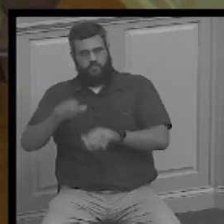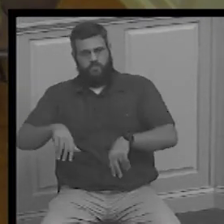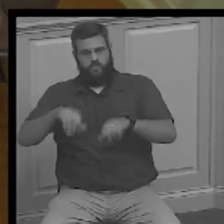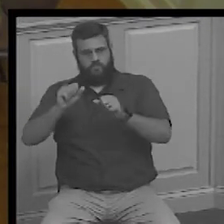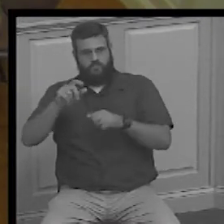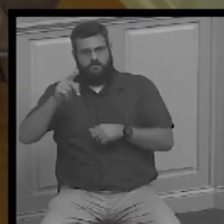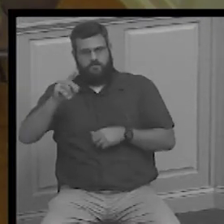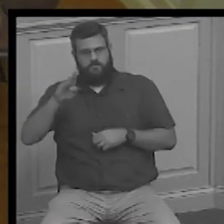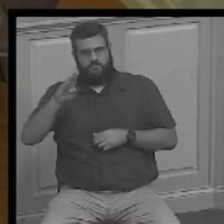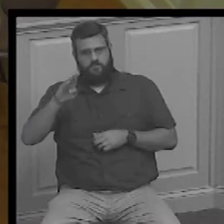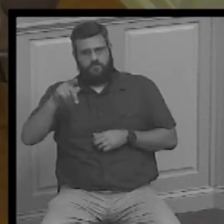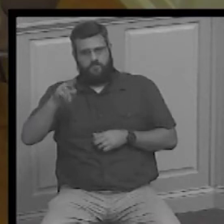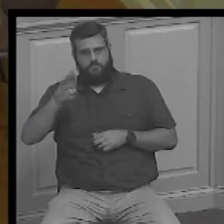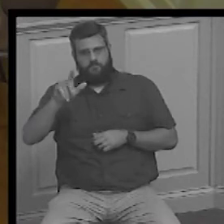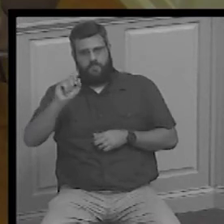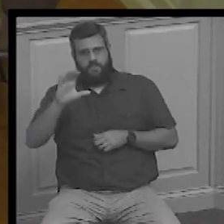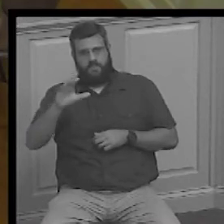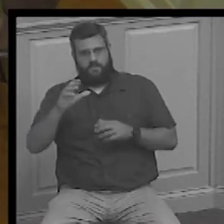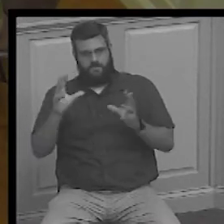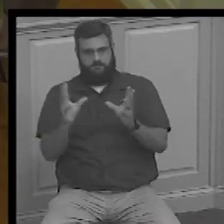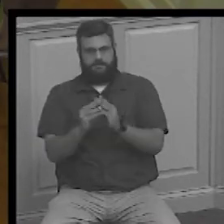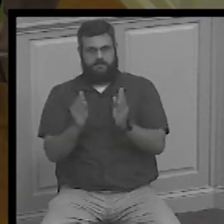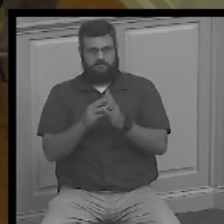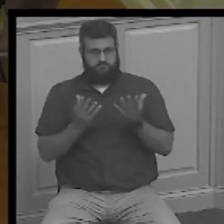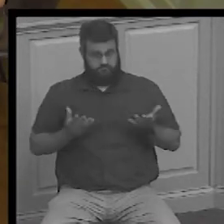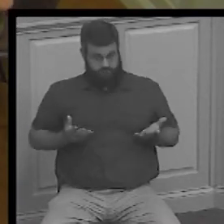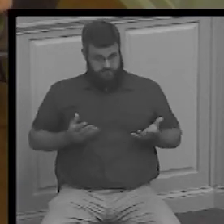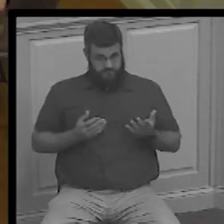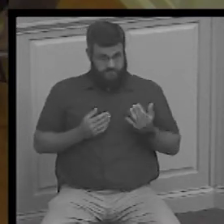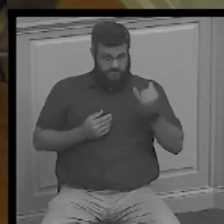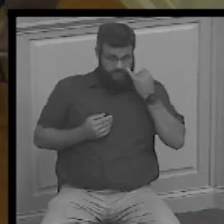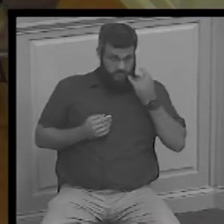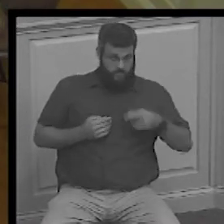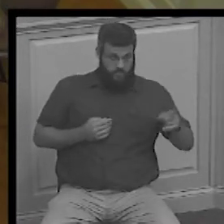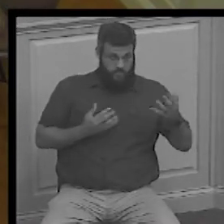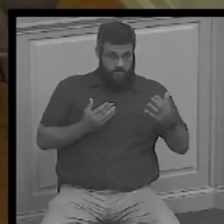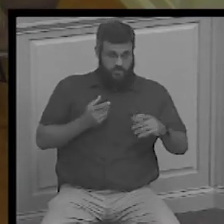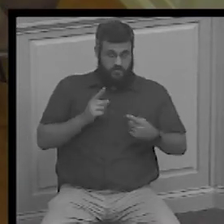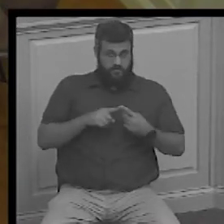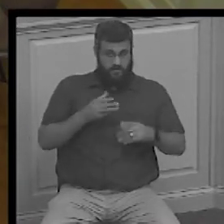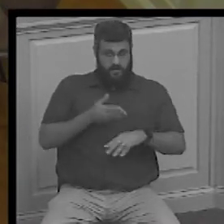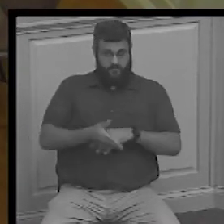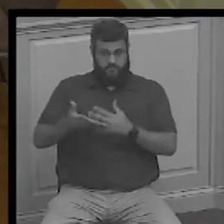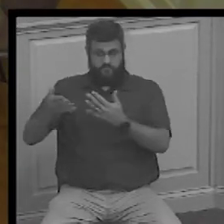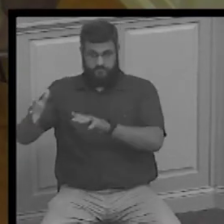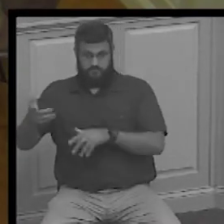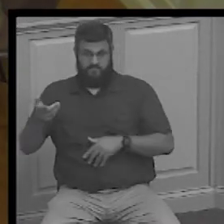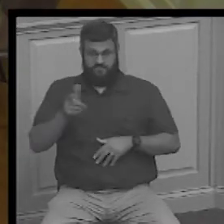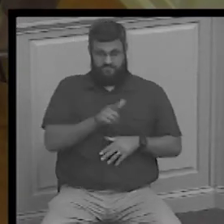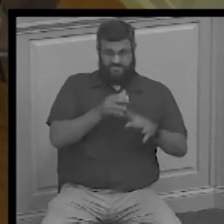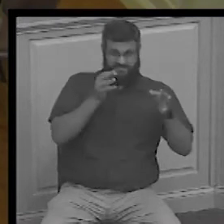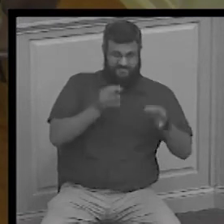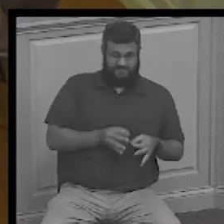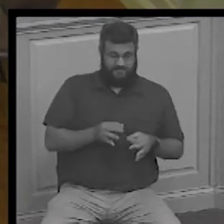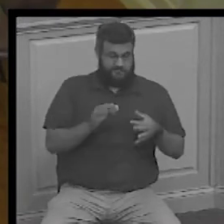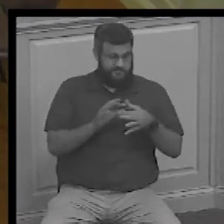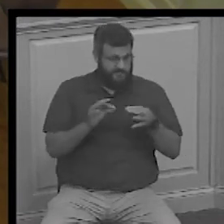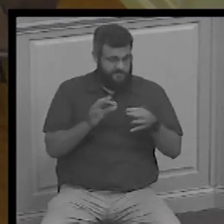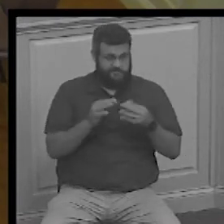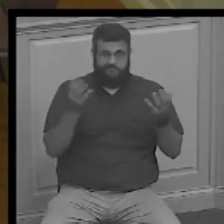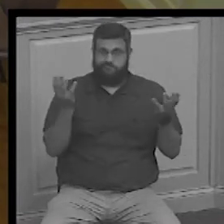hearing. And then that'll be up to you all to decide if you want to wait till after that to make your decision and present comments